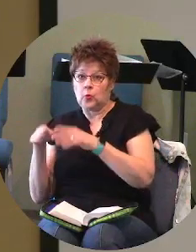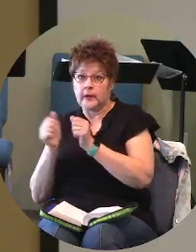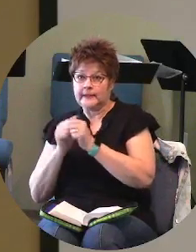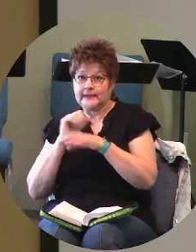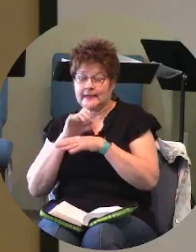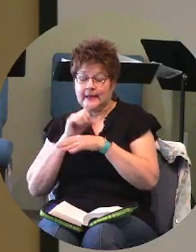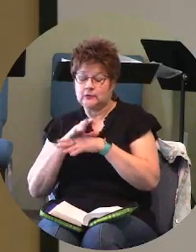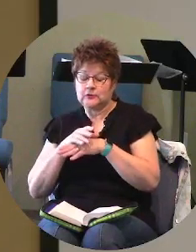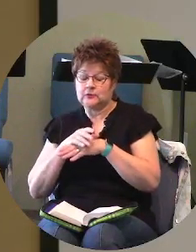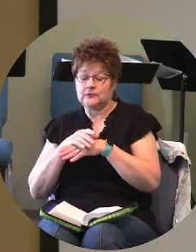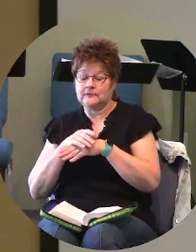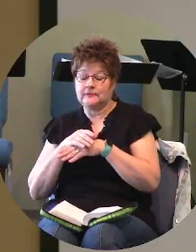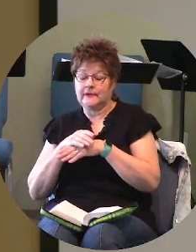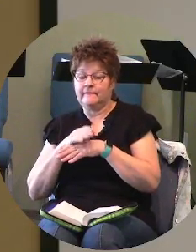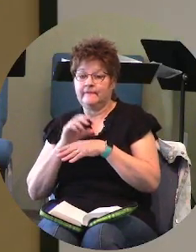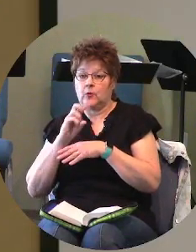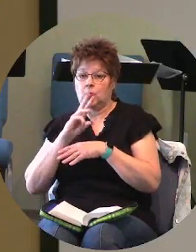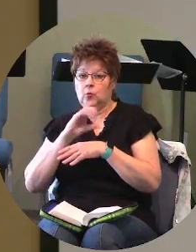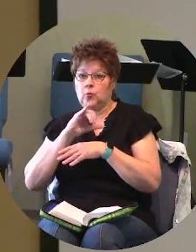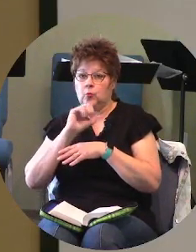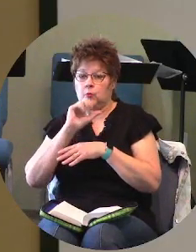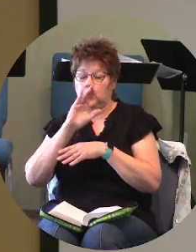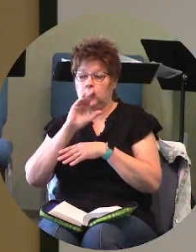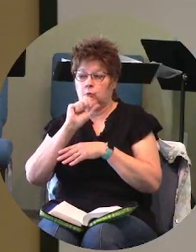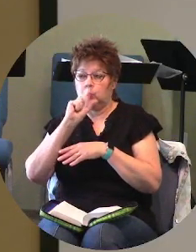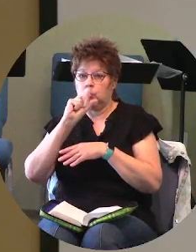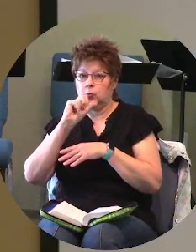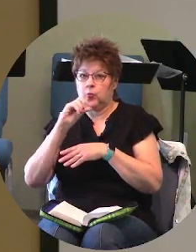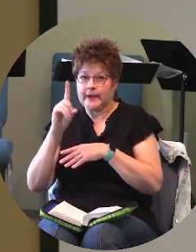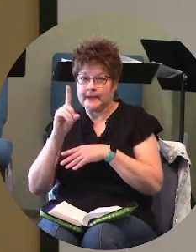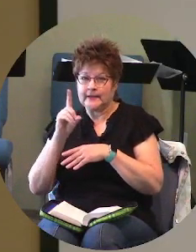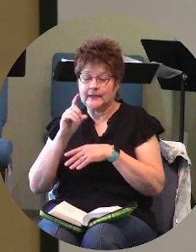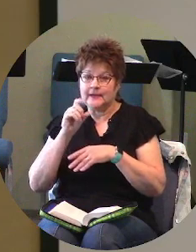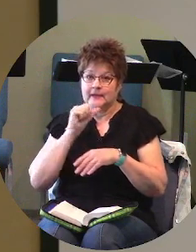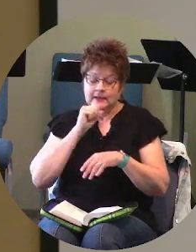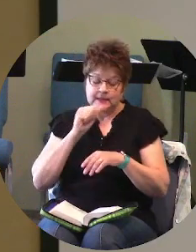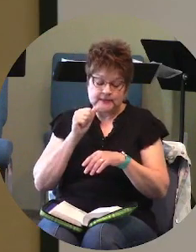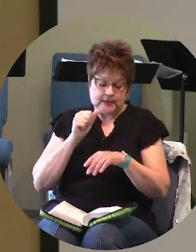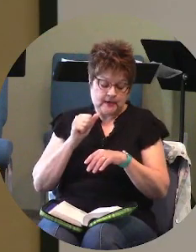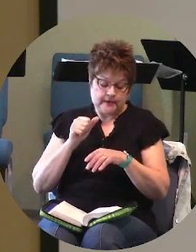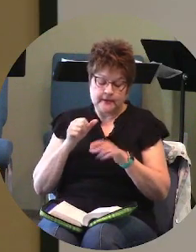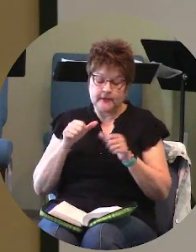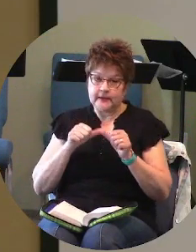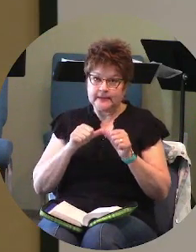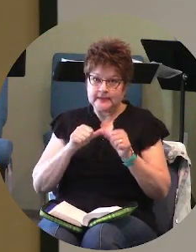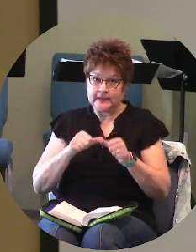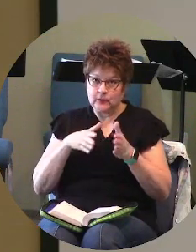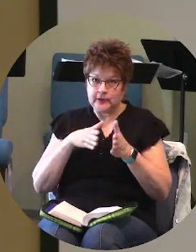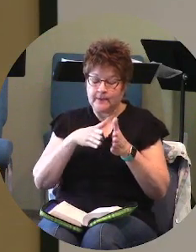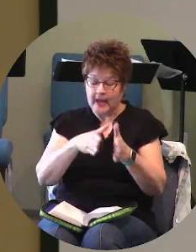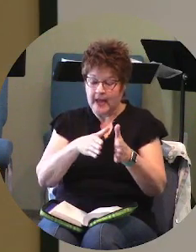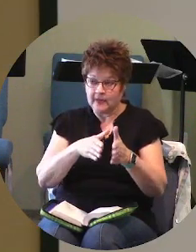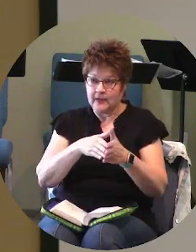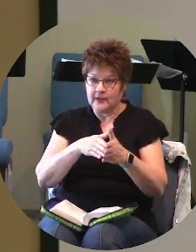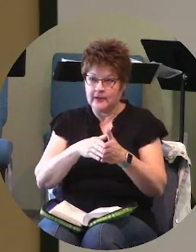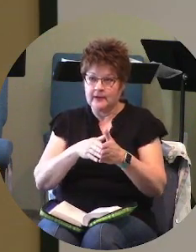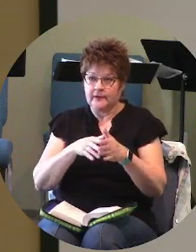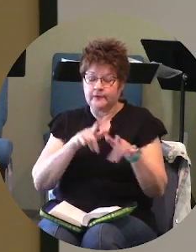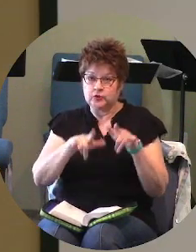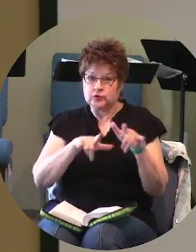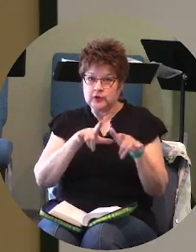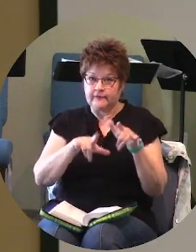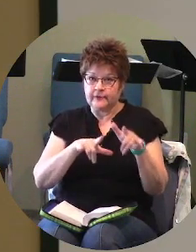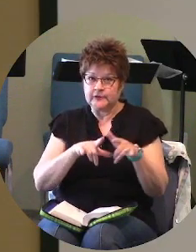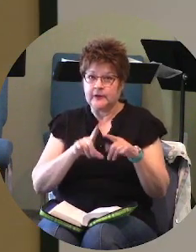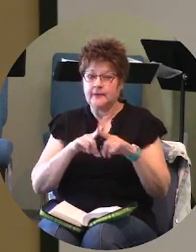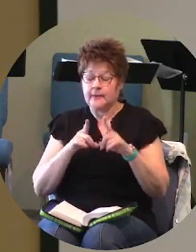in the path of sinners nor sit in the seat of scoffers but his delight is in the law of the lord and in